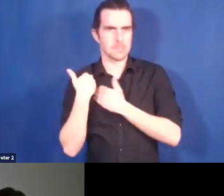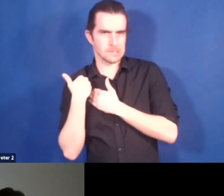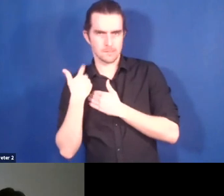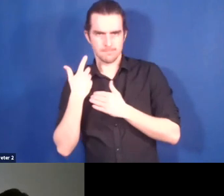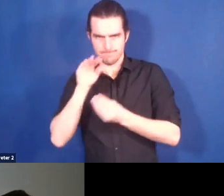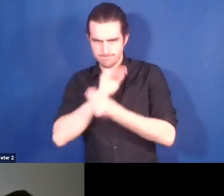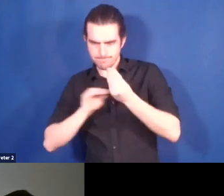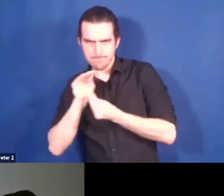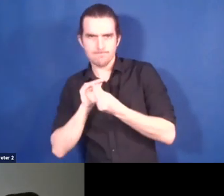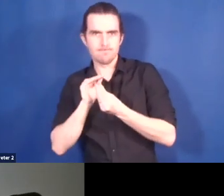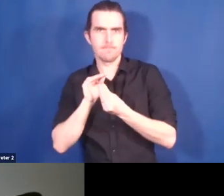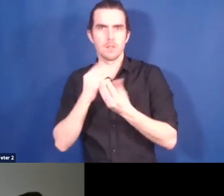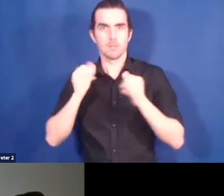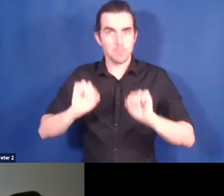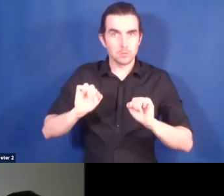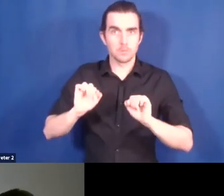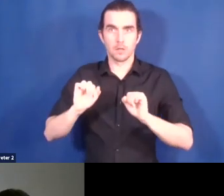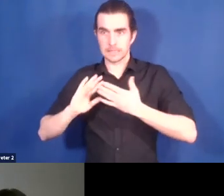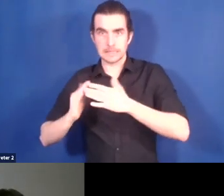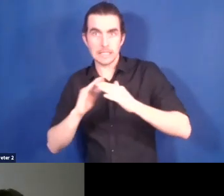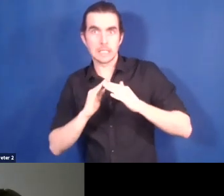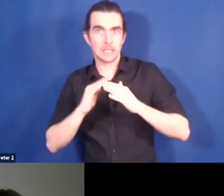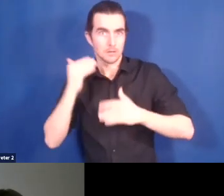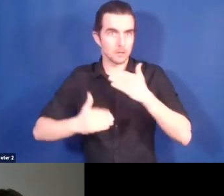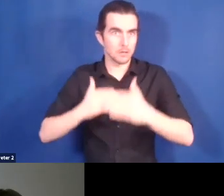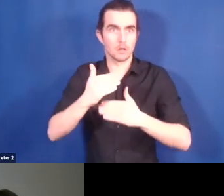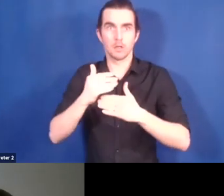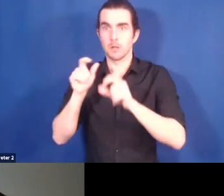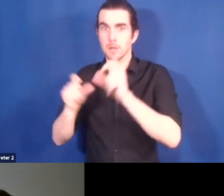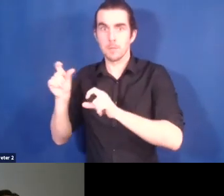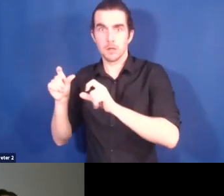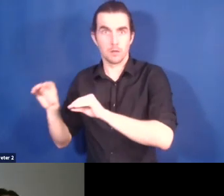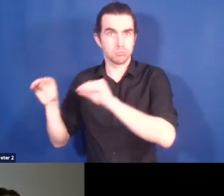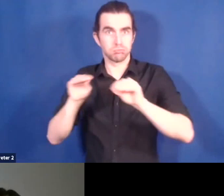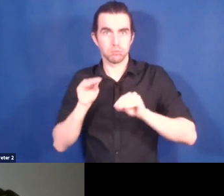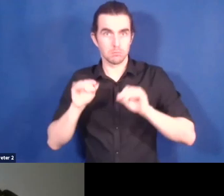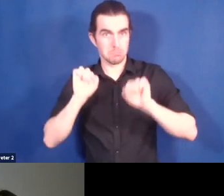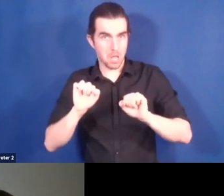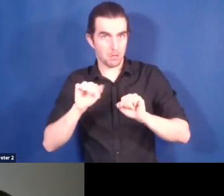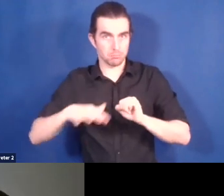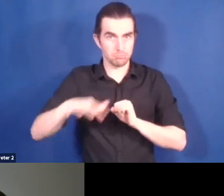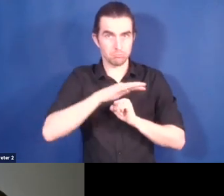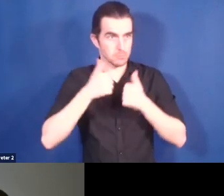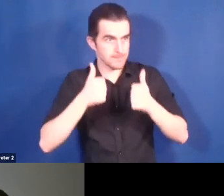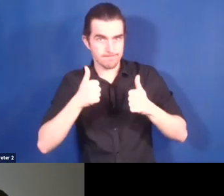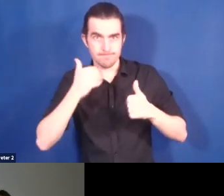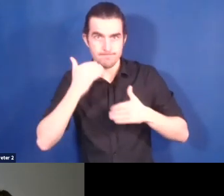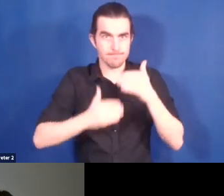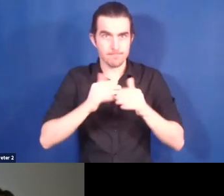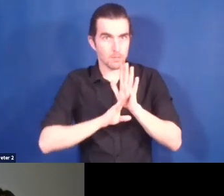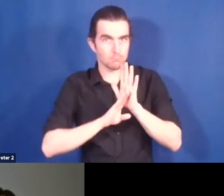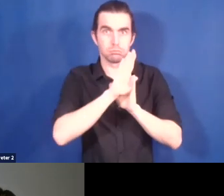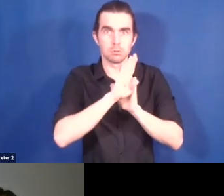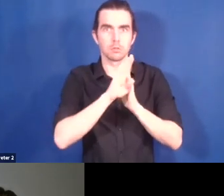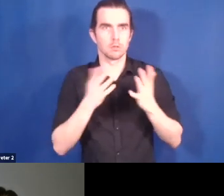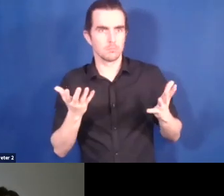especially infrastructure around health, so critical in the pandemic today, infrastructure around WASH, and then, of